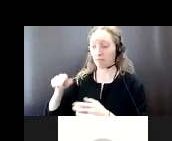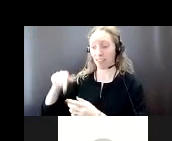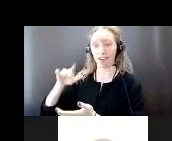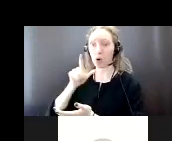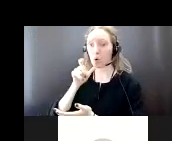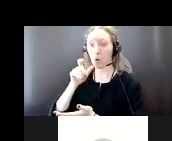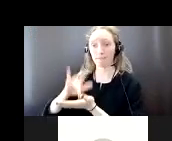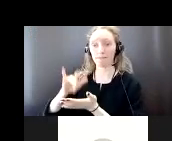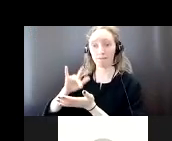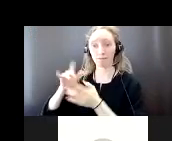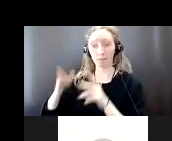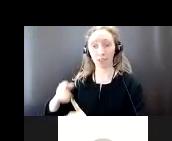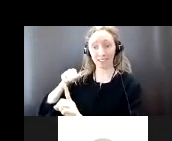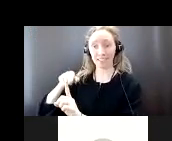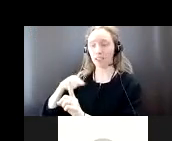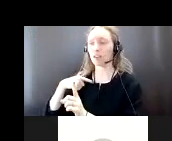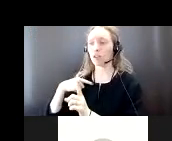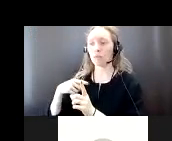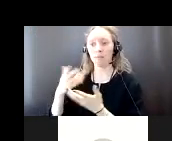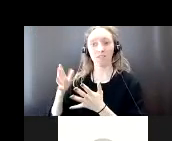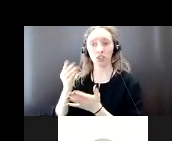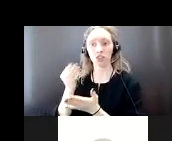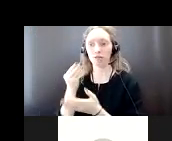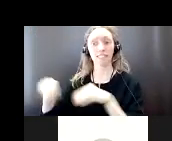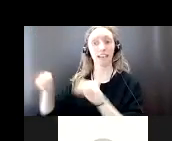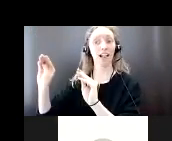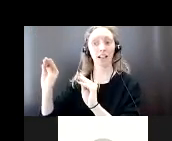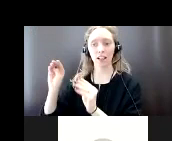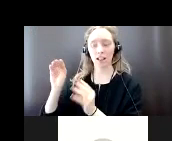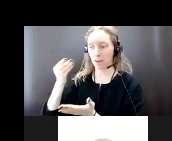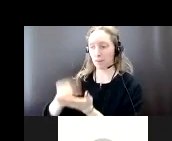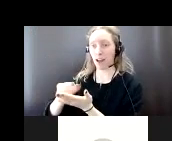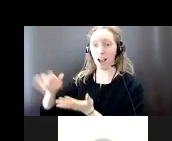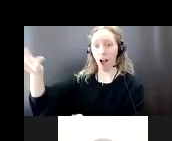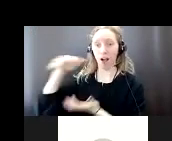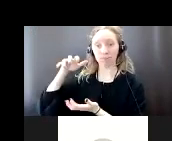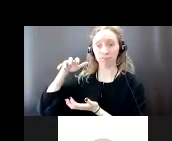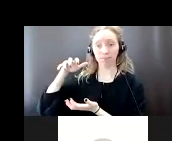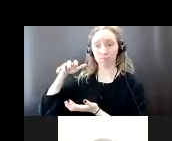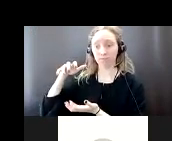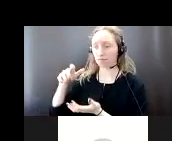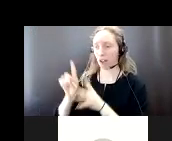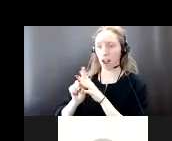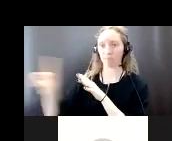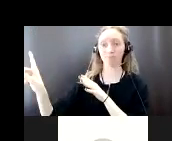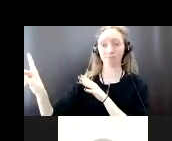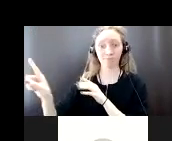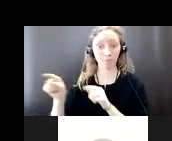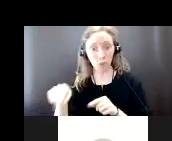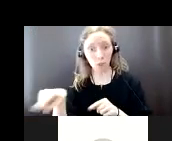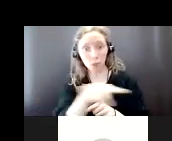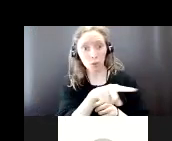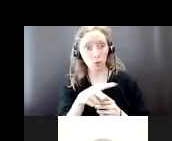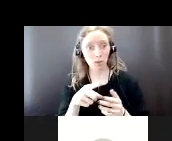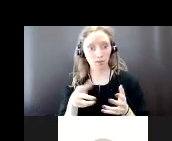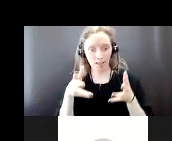guess what? He disappears with your money. You're left holding worthless stock. Okay. And that's